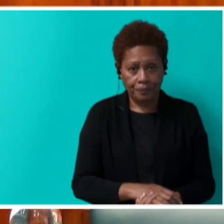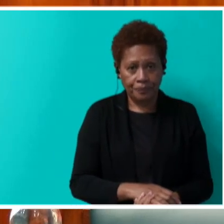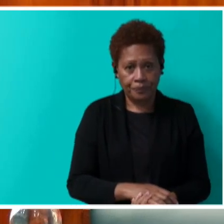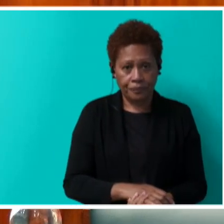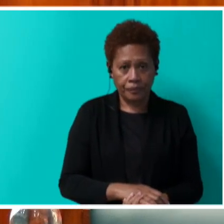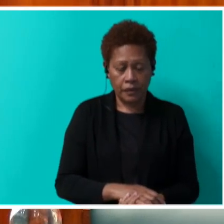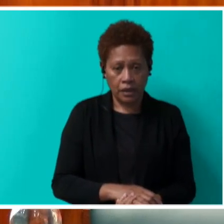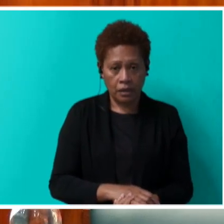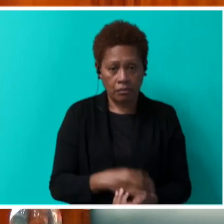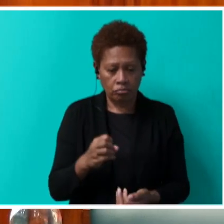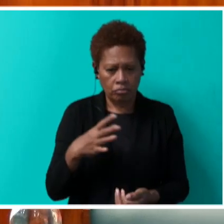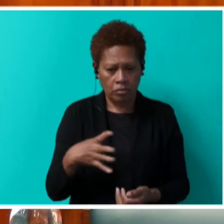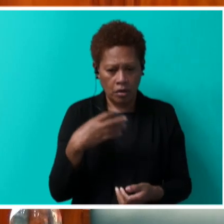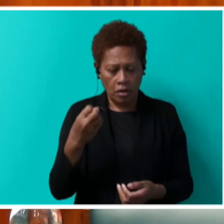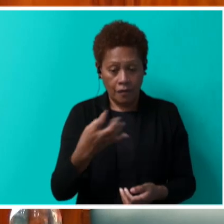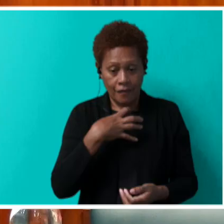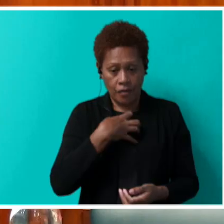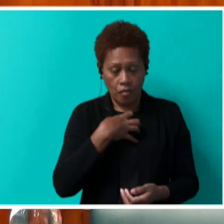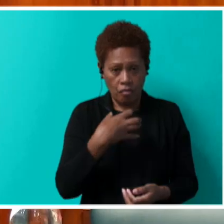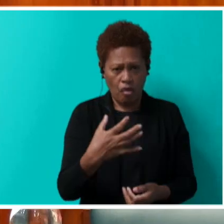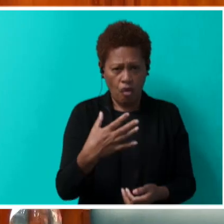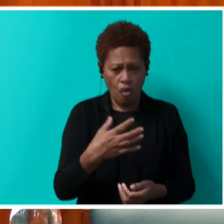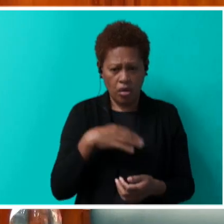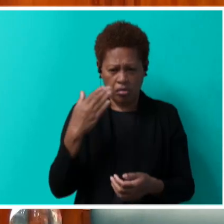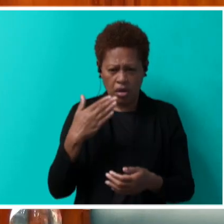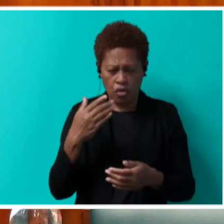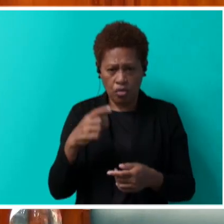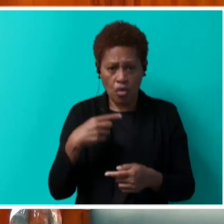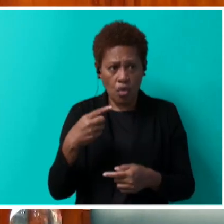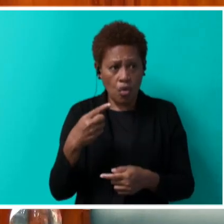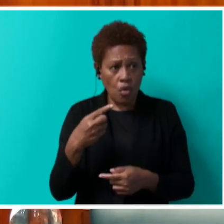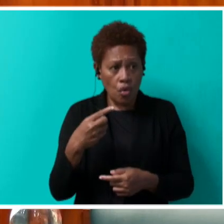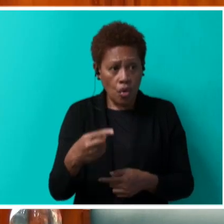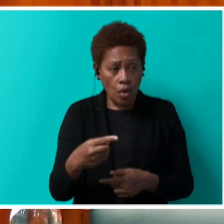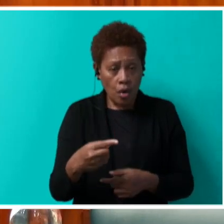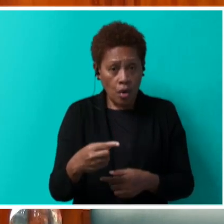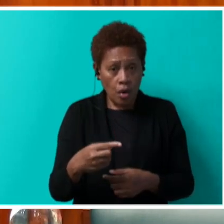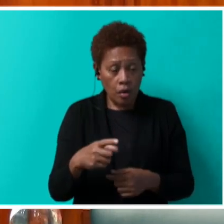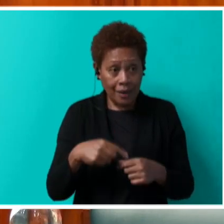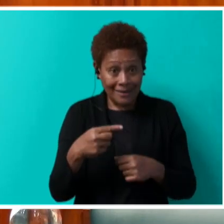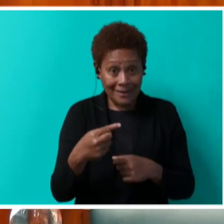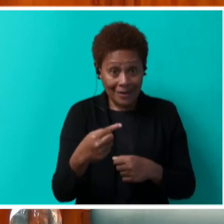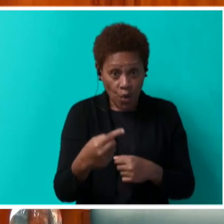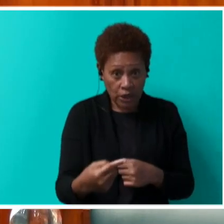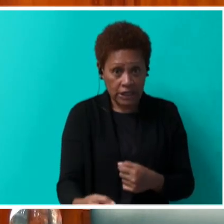the groundwork for a more robust, more resilient industry capable of sustain